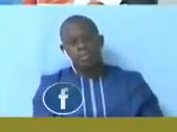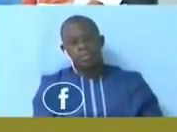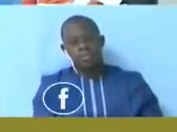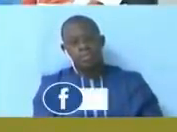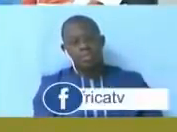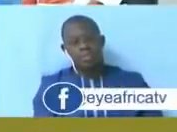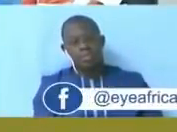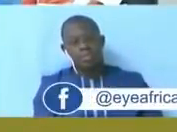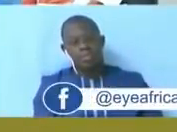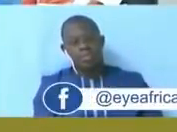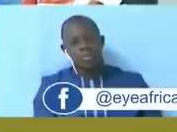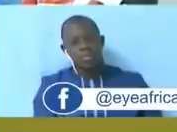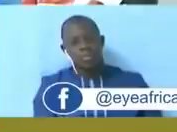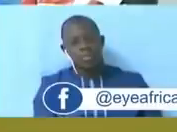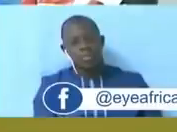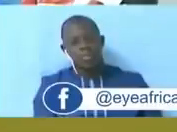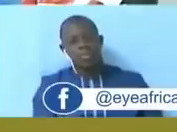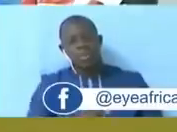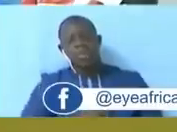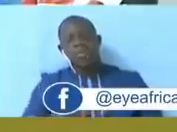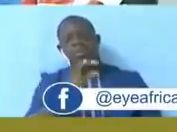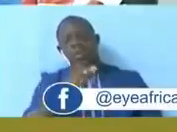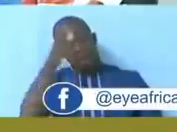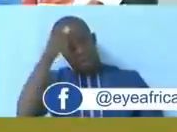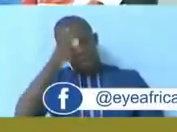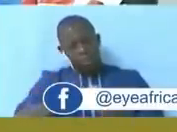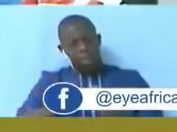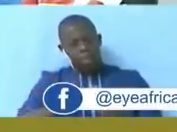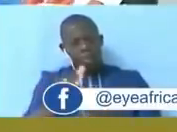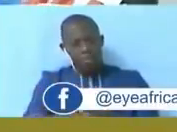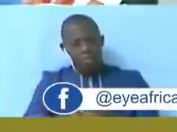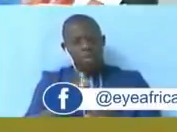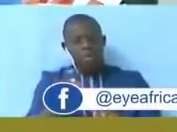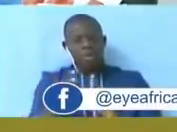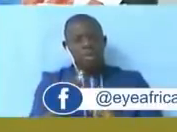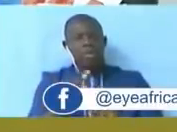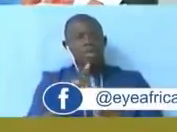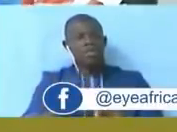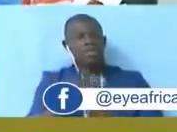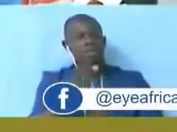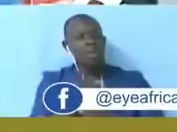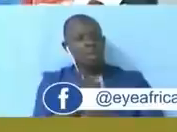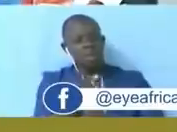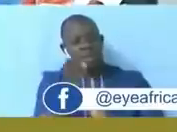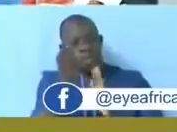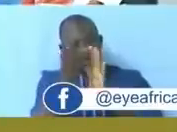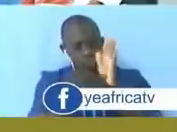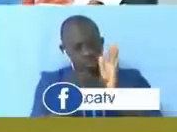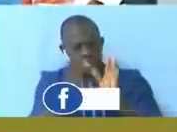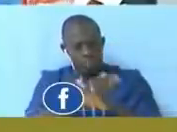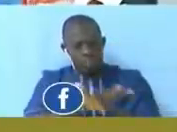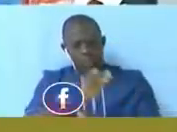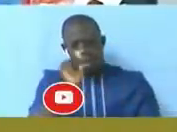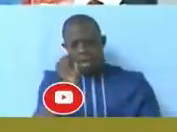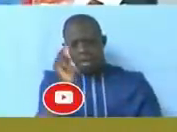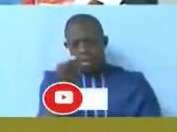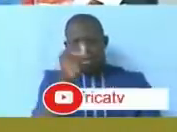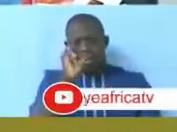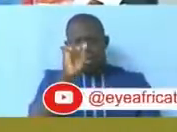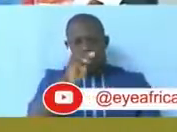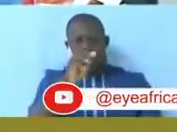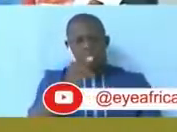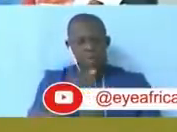remember at that time we raised the issue. Ajim made a statement that he has made his order, but if